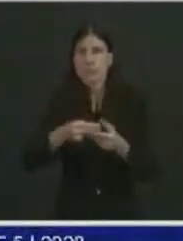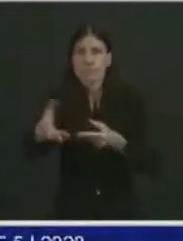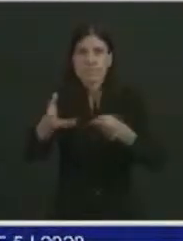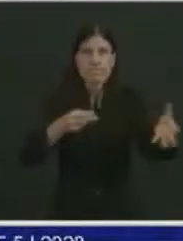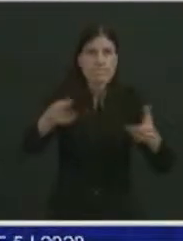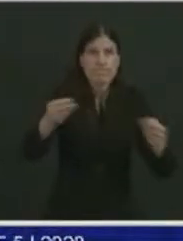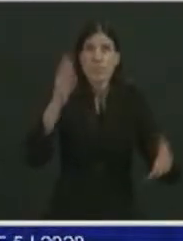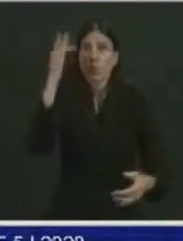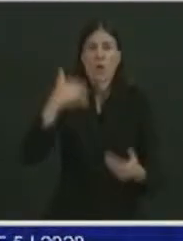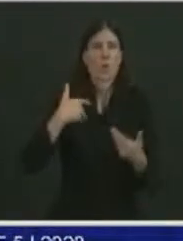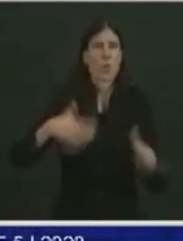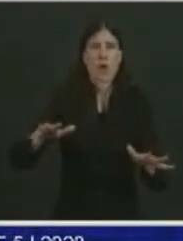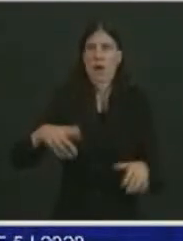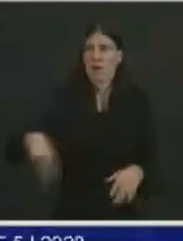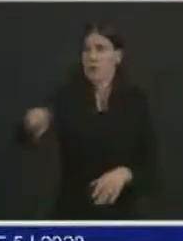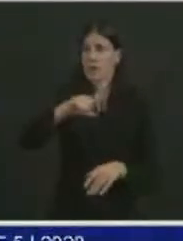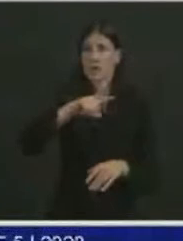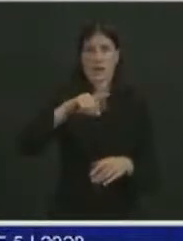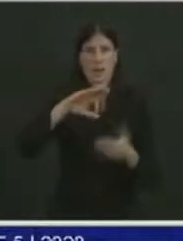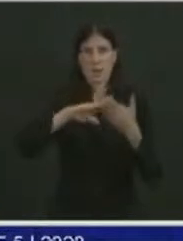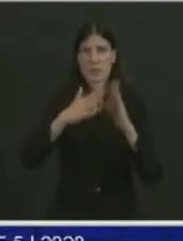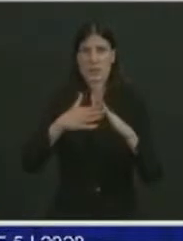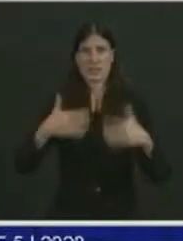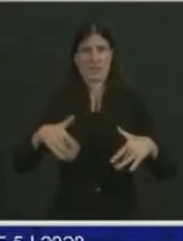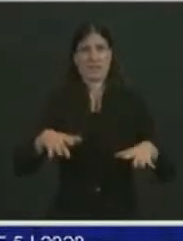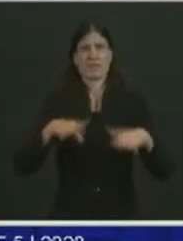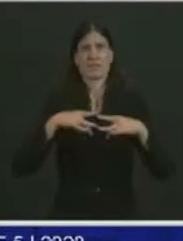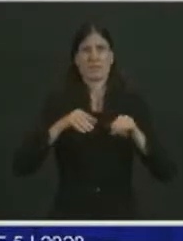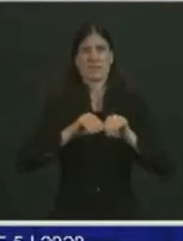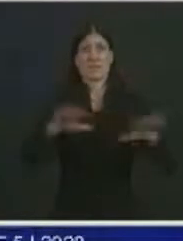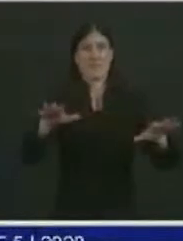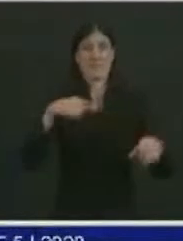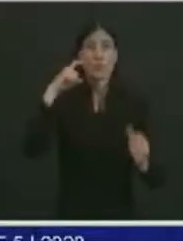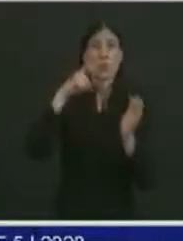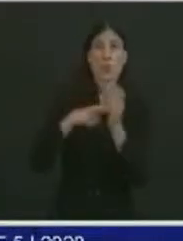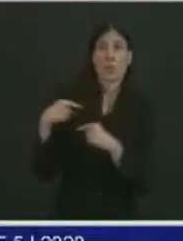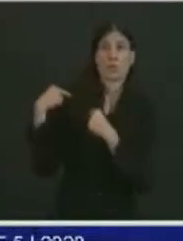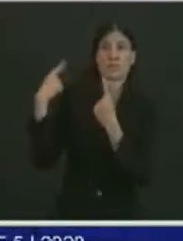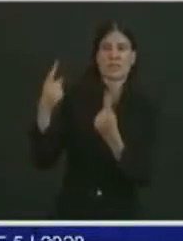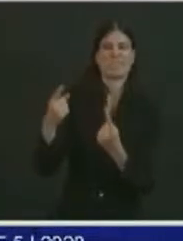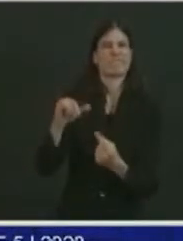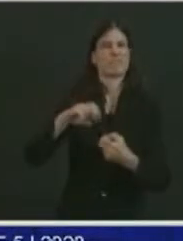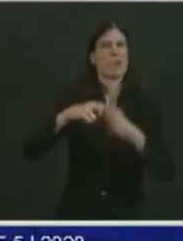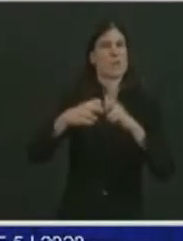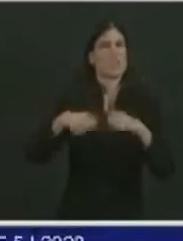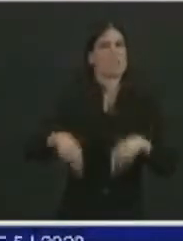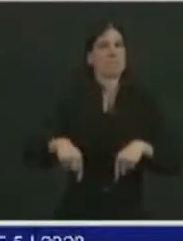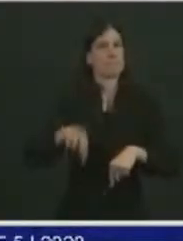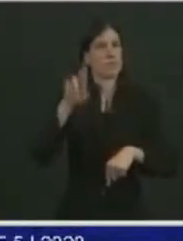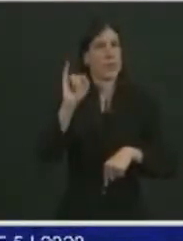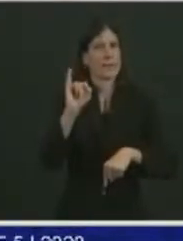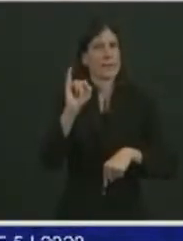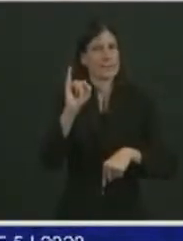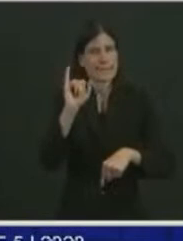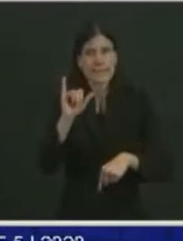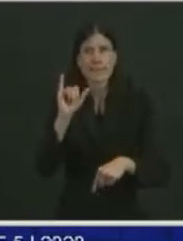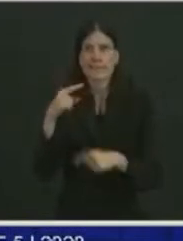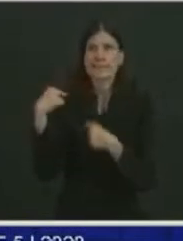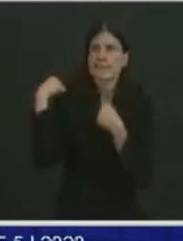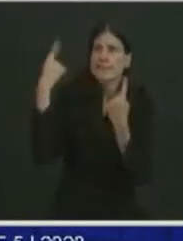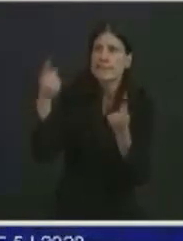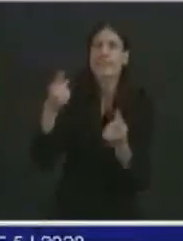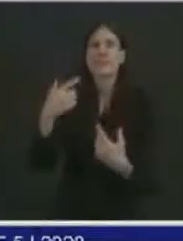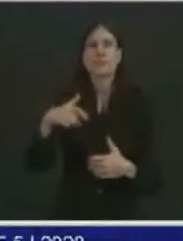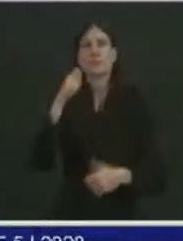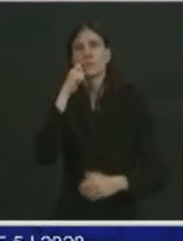COVID-19, and to also act on and address the structural issue of racism, which has